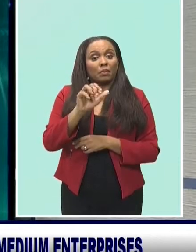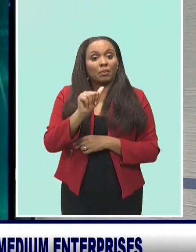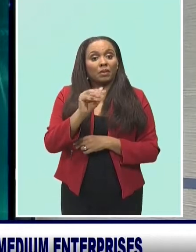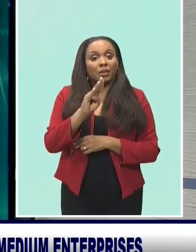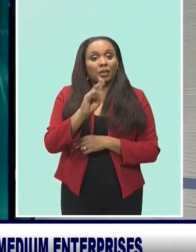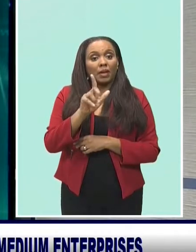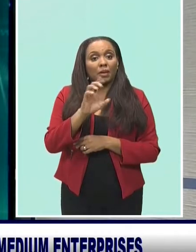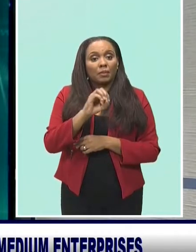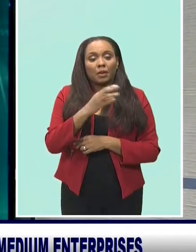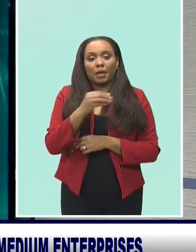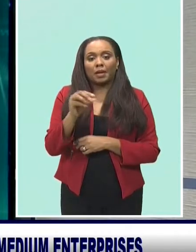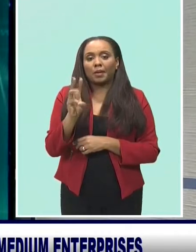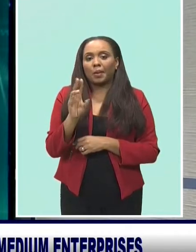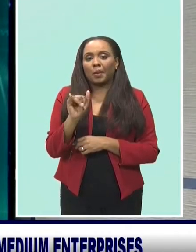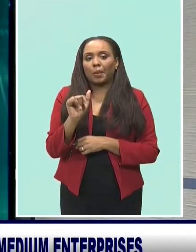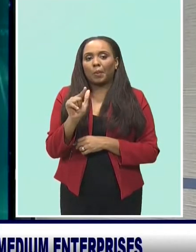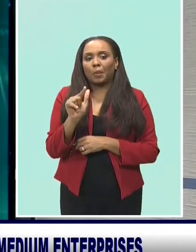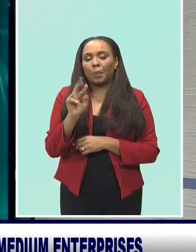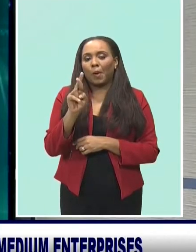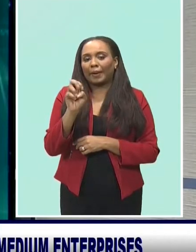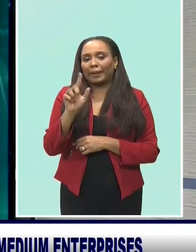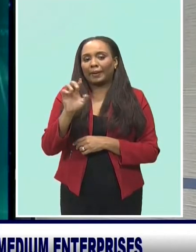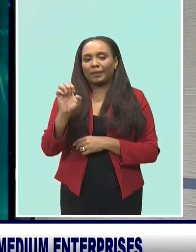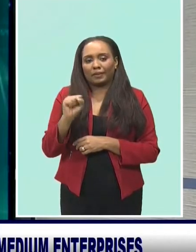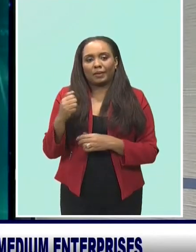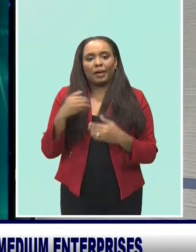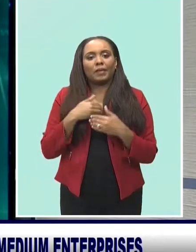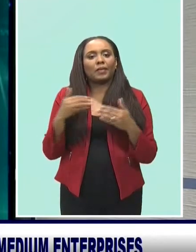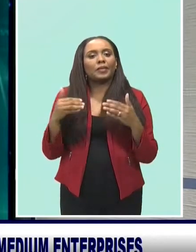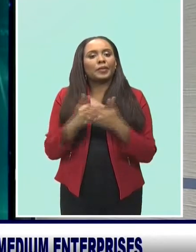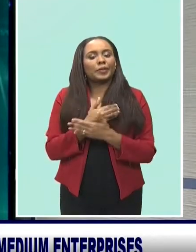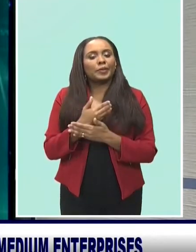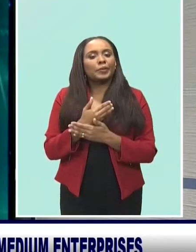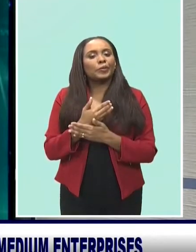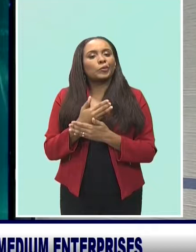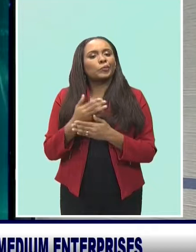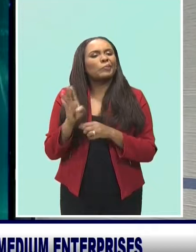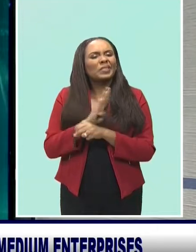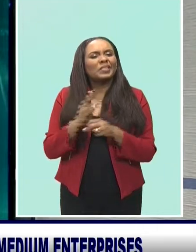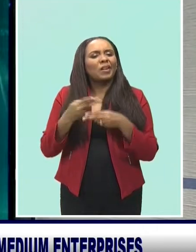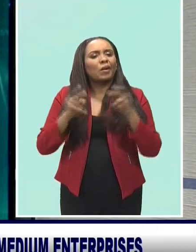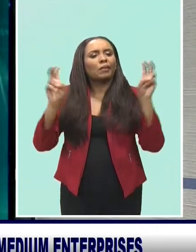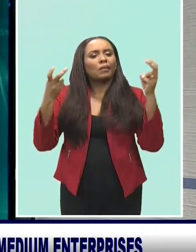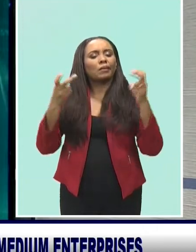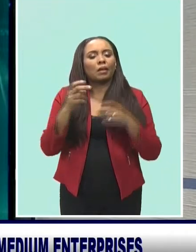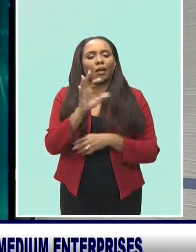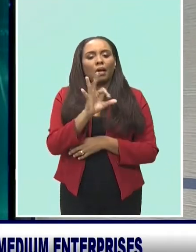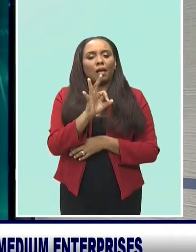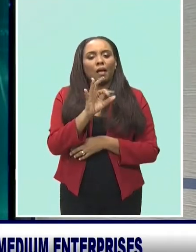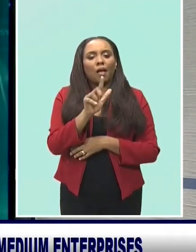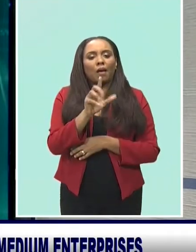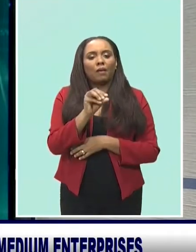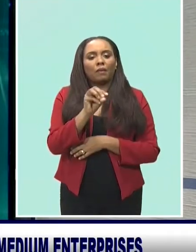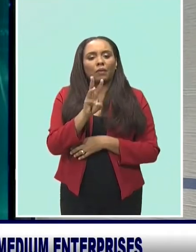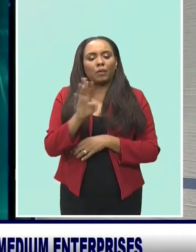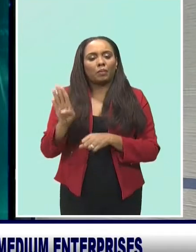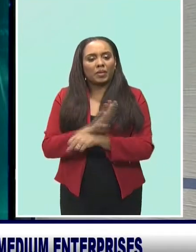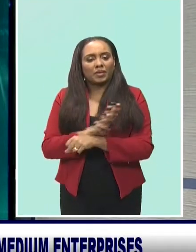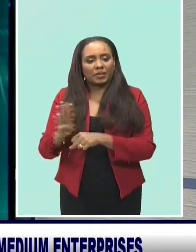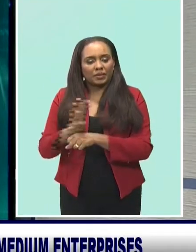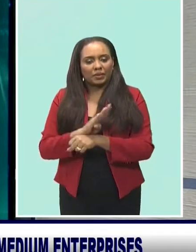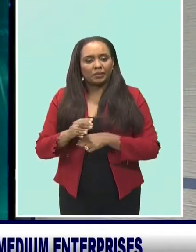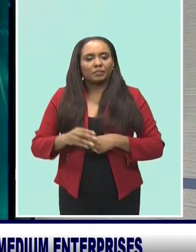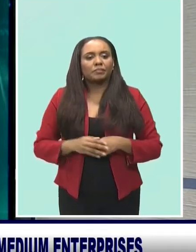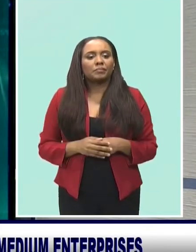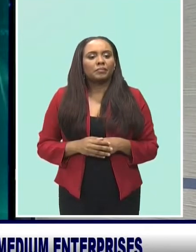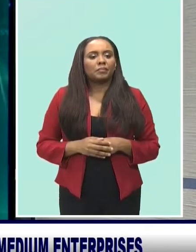at companies in that sector. It's called Flow Business. Managing Director of Flow Barbados, Jensen Sylvester, says the company discovered